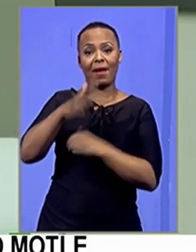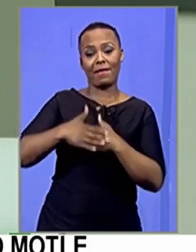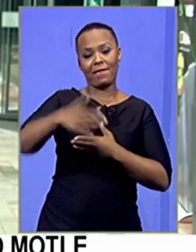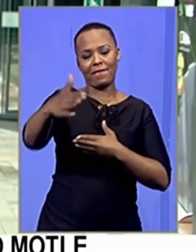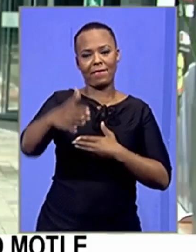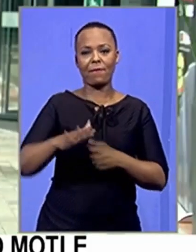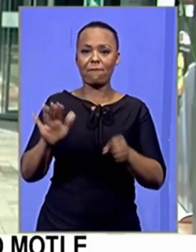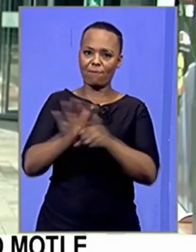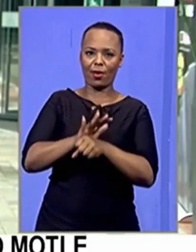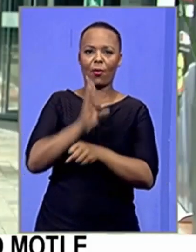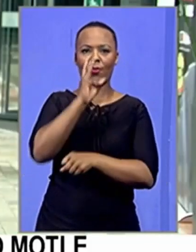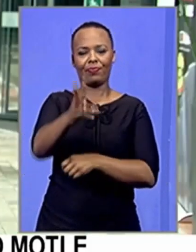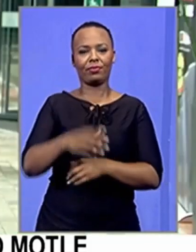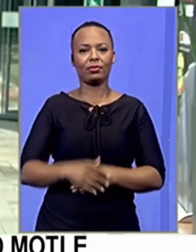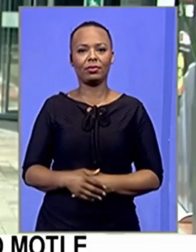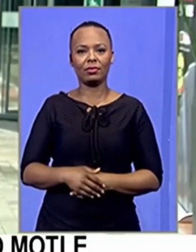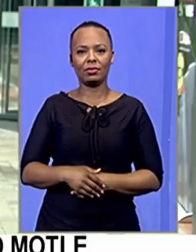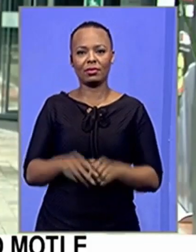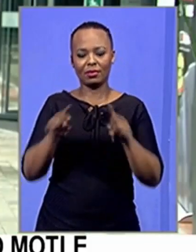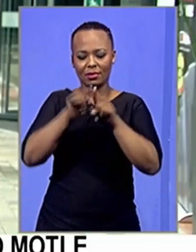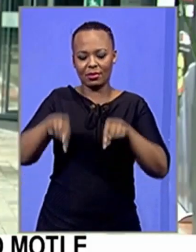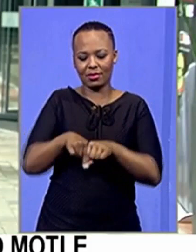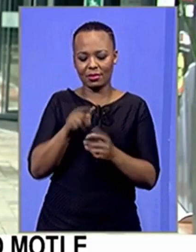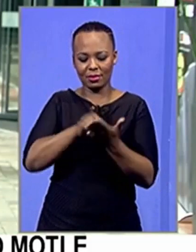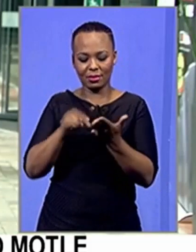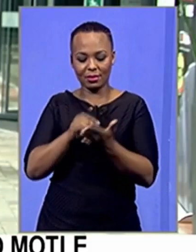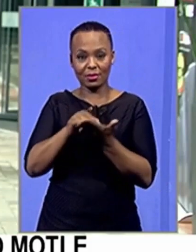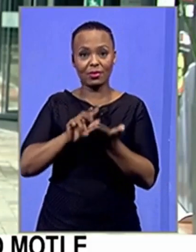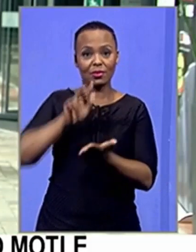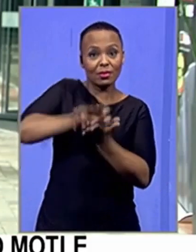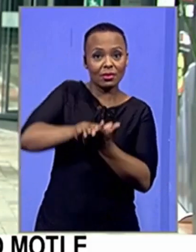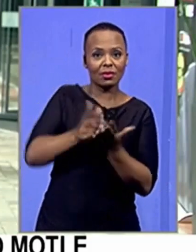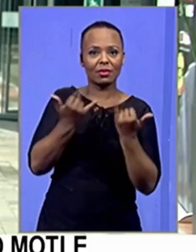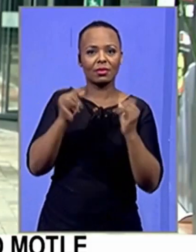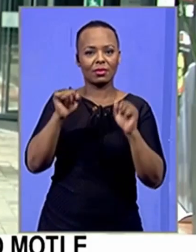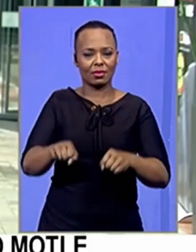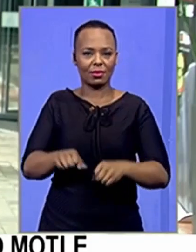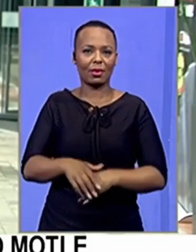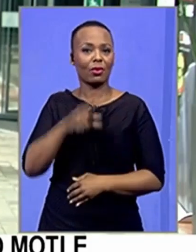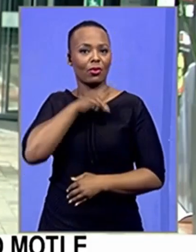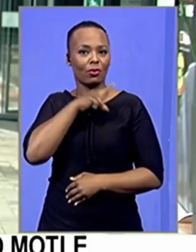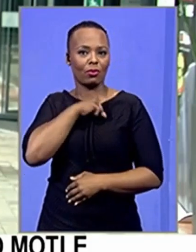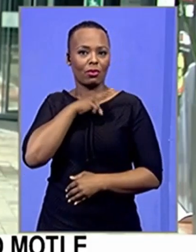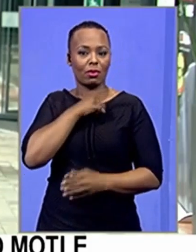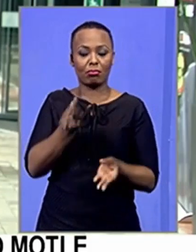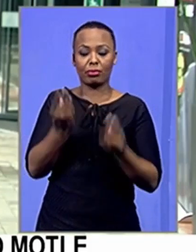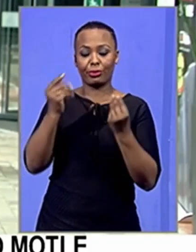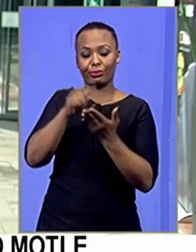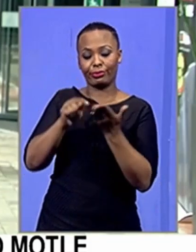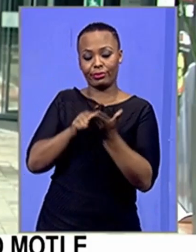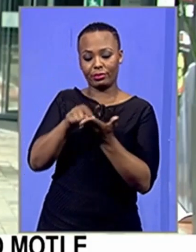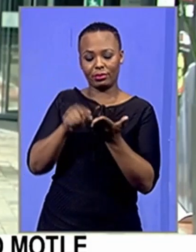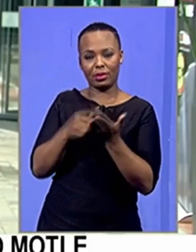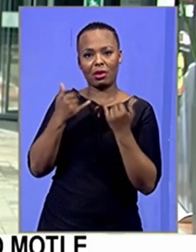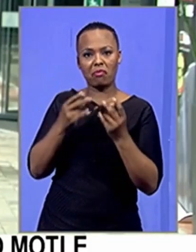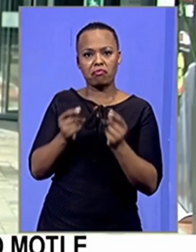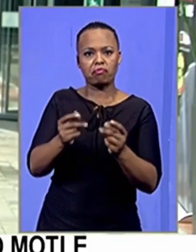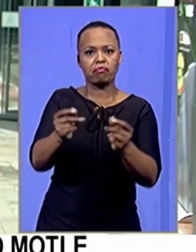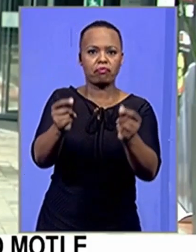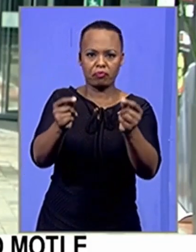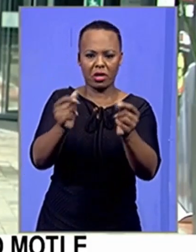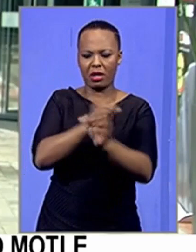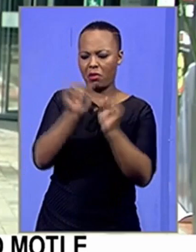our meters are SABC approved, and it shouldn't be a case, and we haven't certainly found where meters have been are running fast or